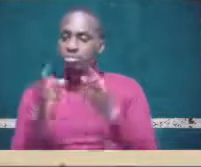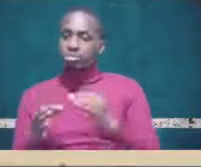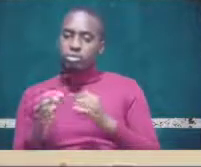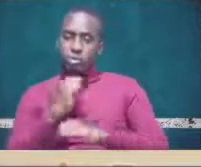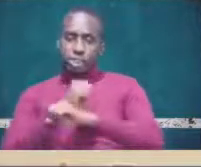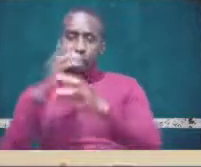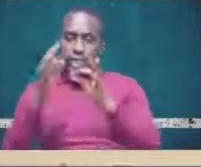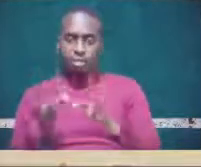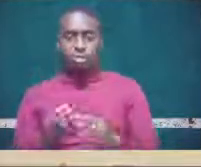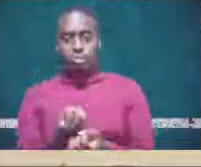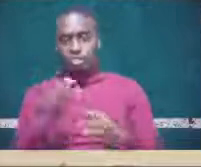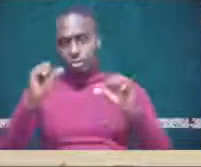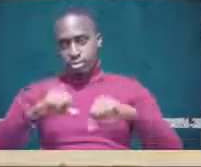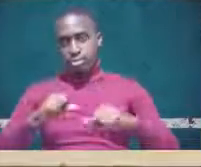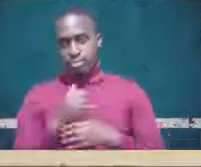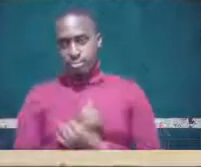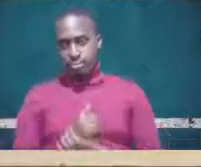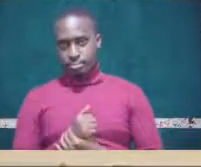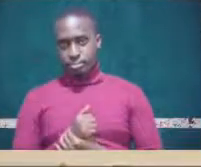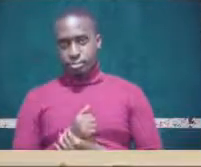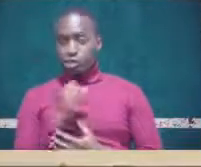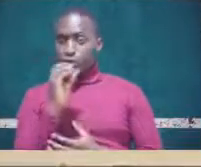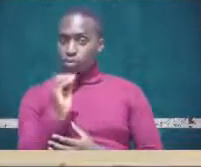are sometimes destructive. So